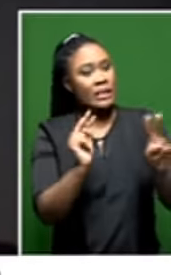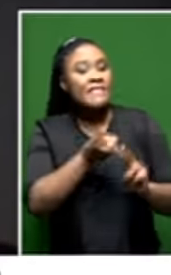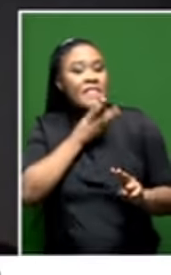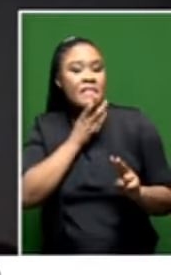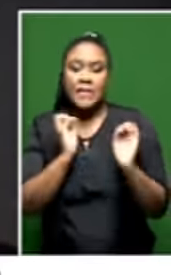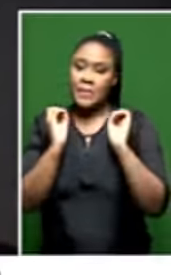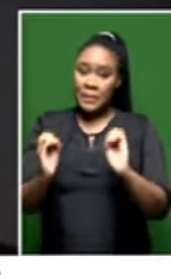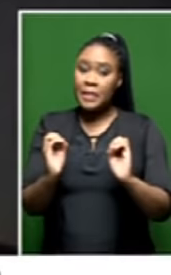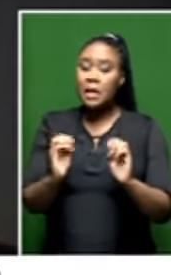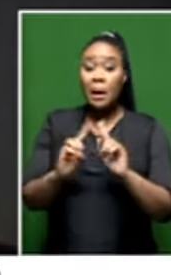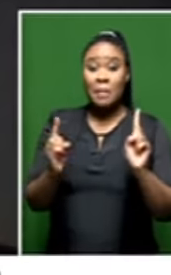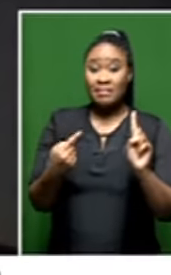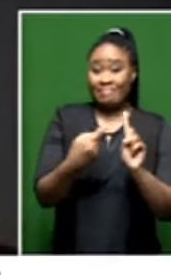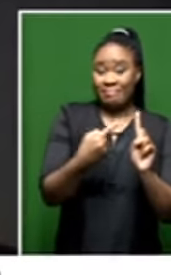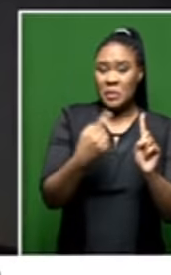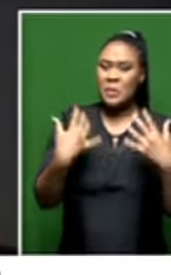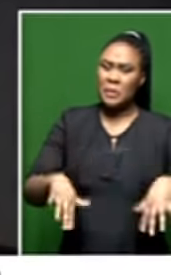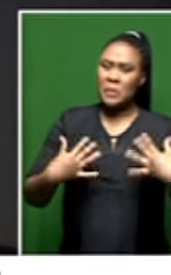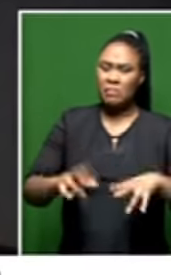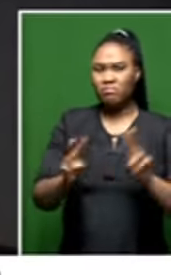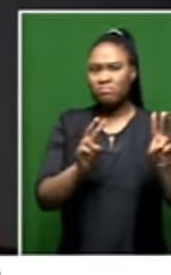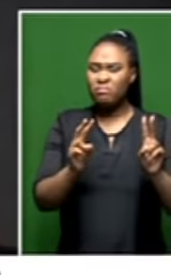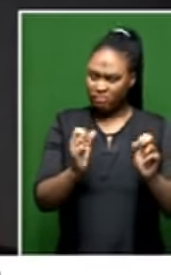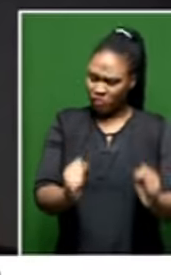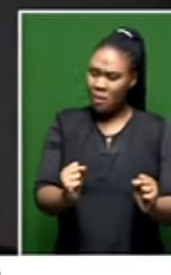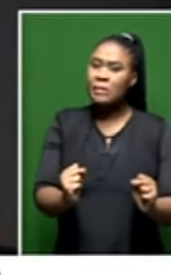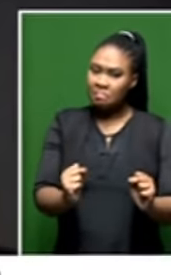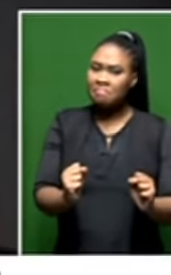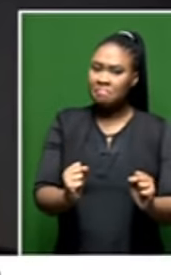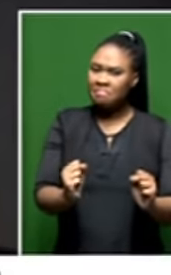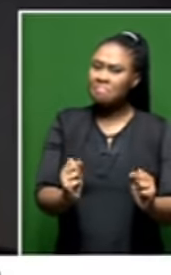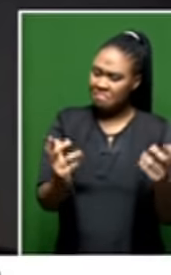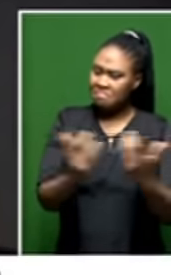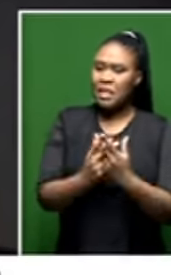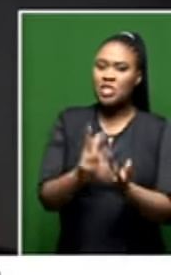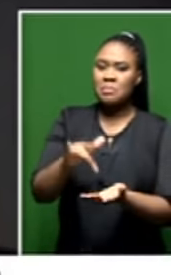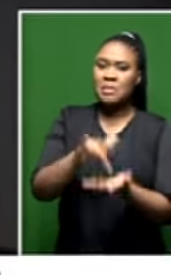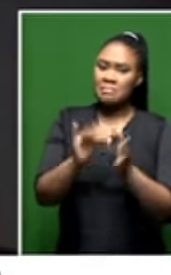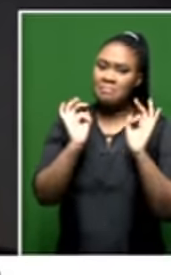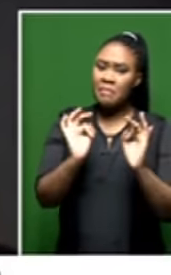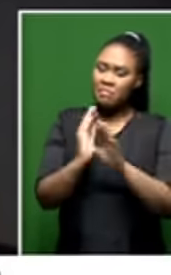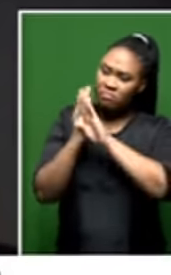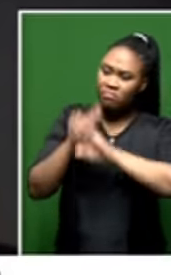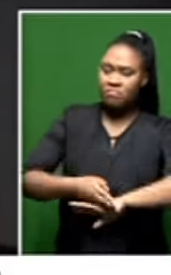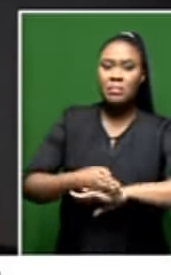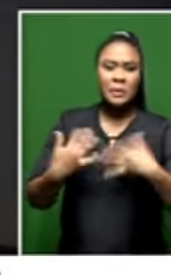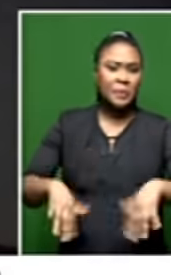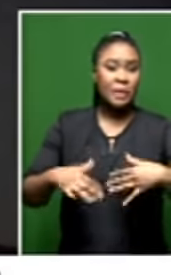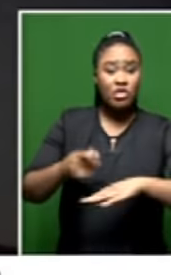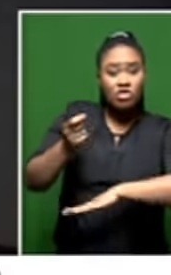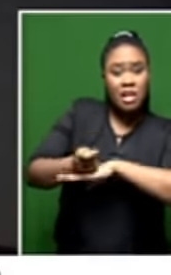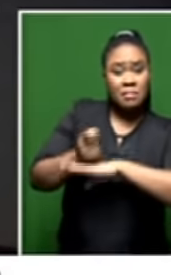to sum him up, we're looking at a very very credible and a very strong jurist who's got a proven track record of writing